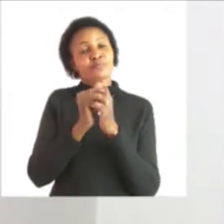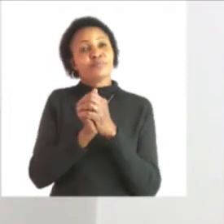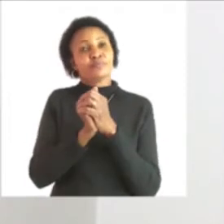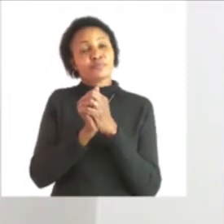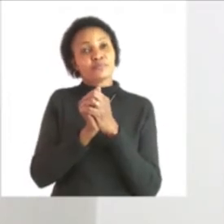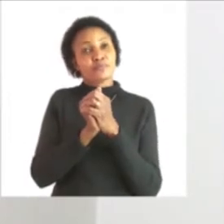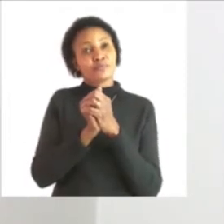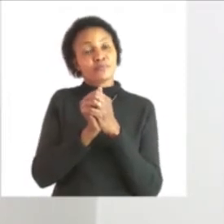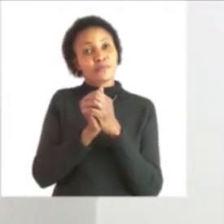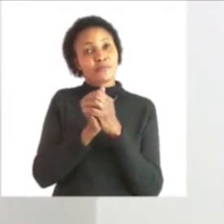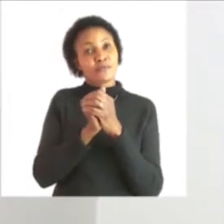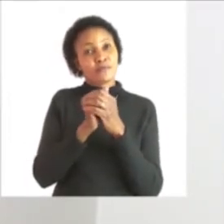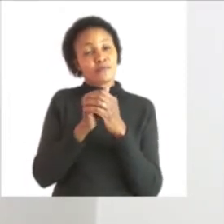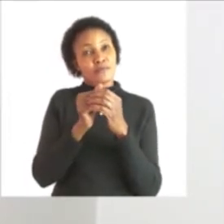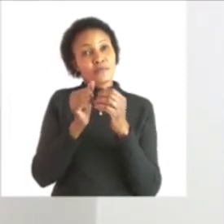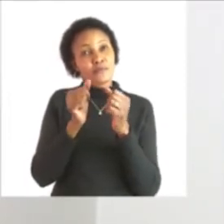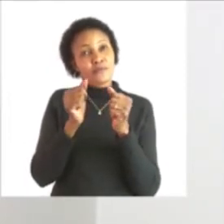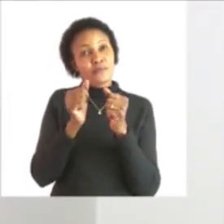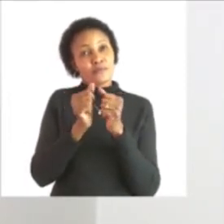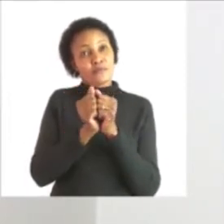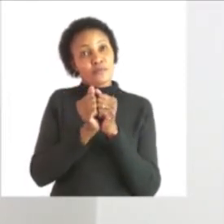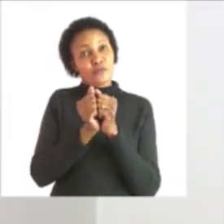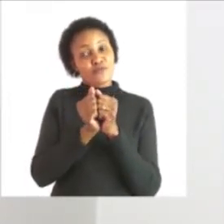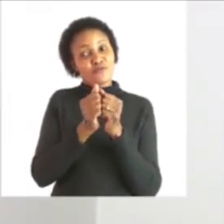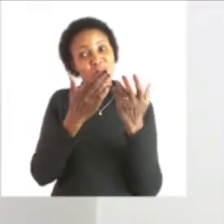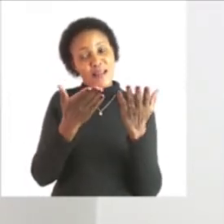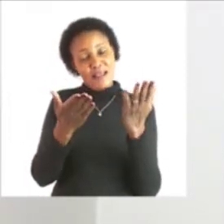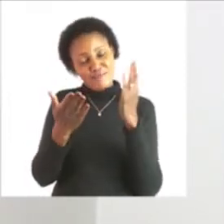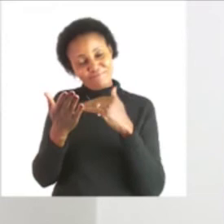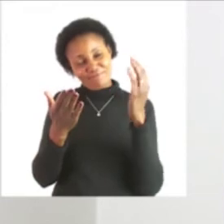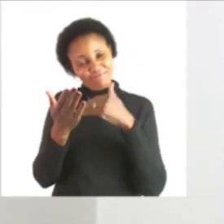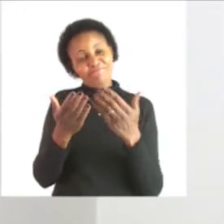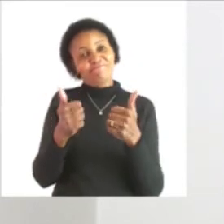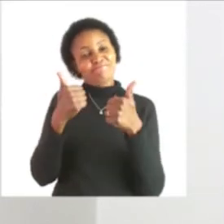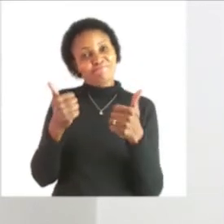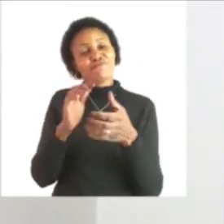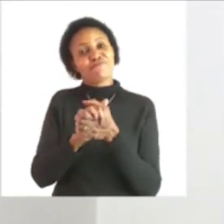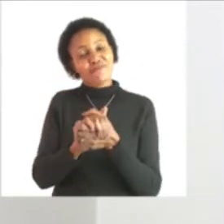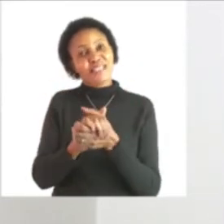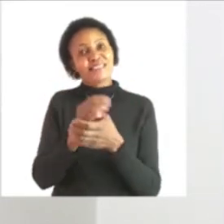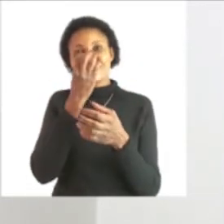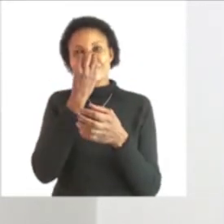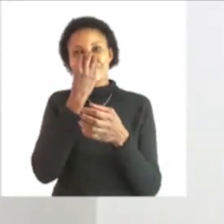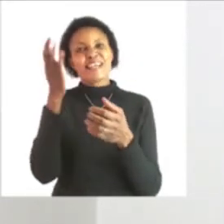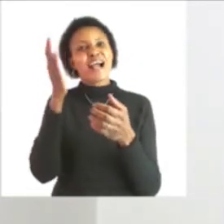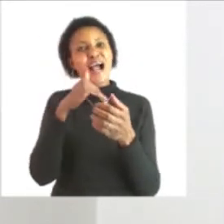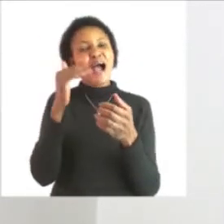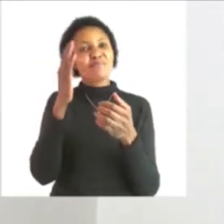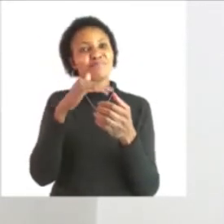And with us, we will invite our good friend Zoshi to come and